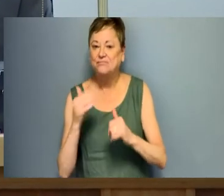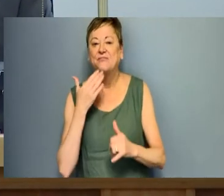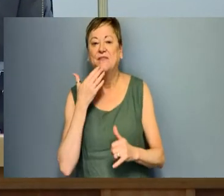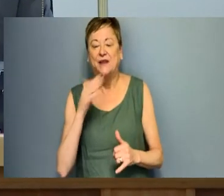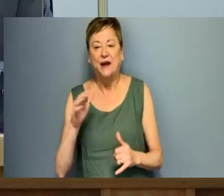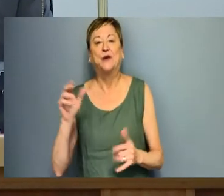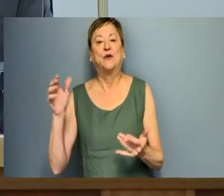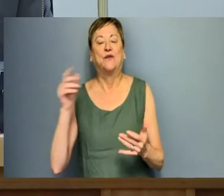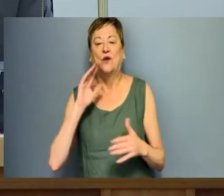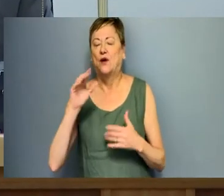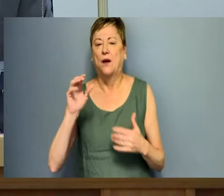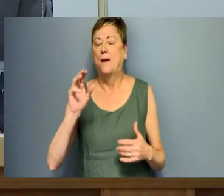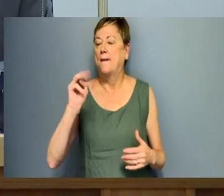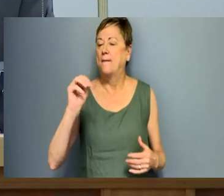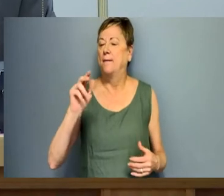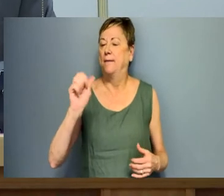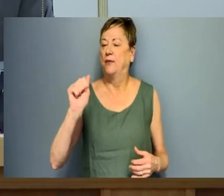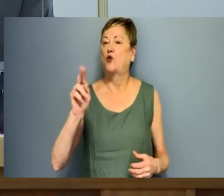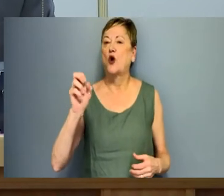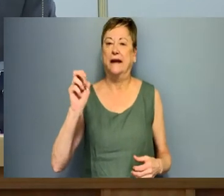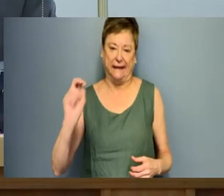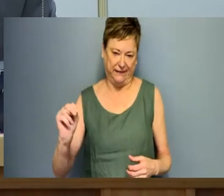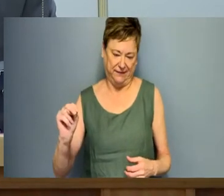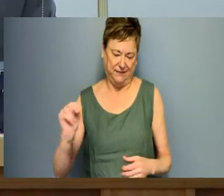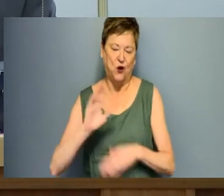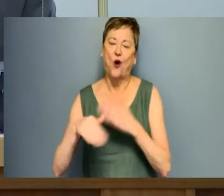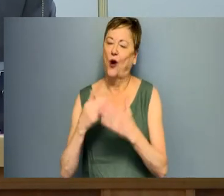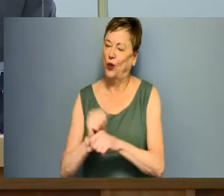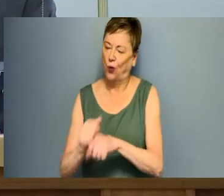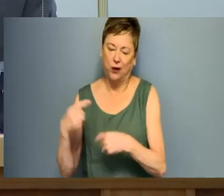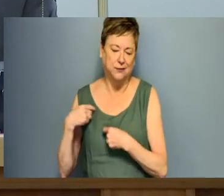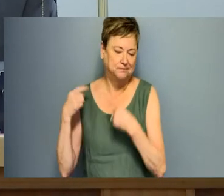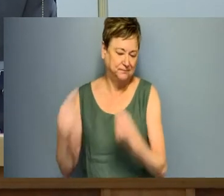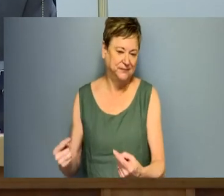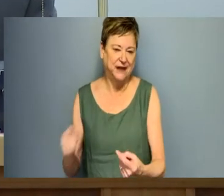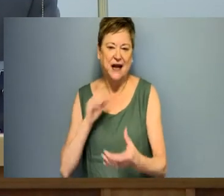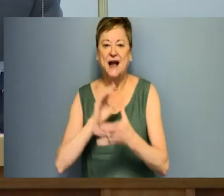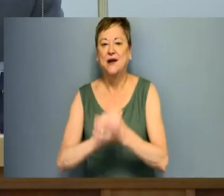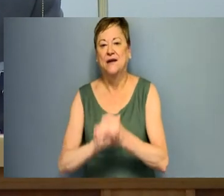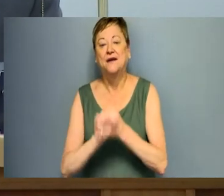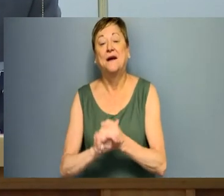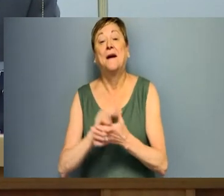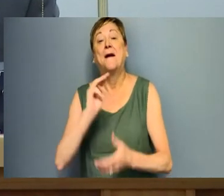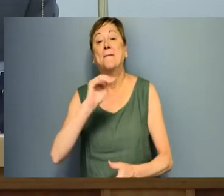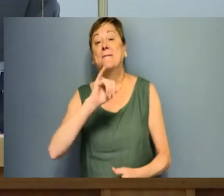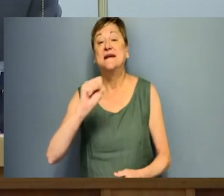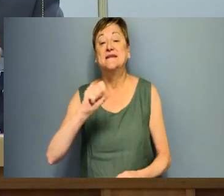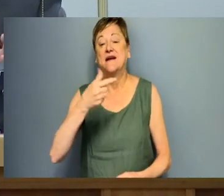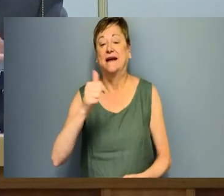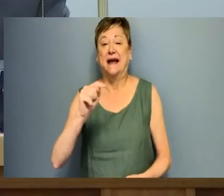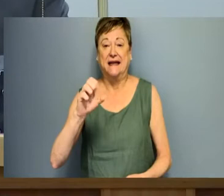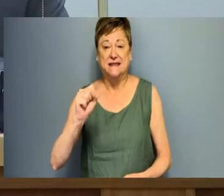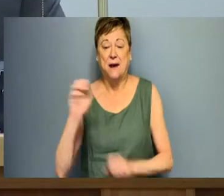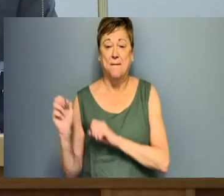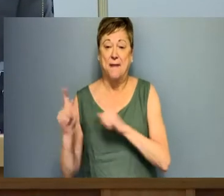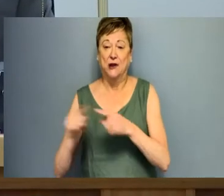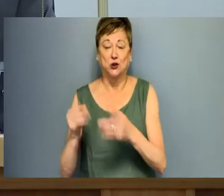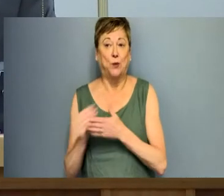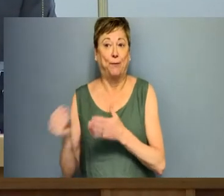put in over the decades. And I will congratulate Ms. Gates. She's going back to